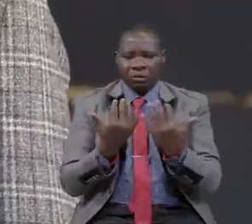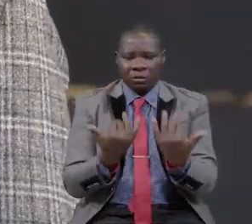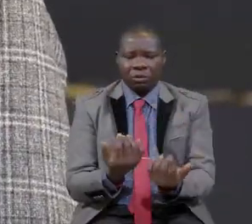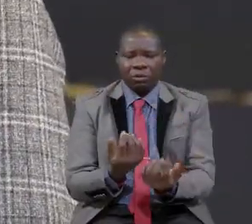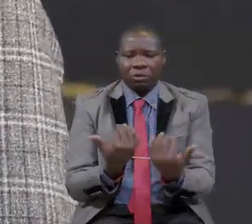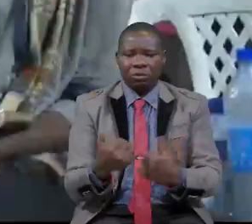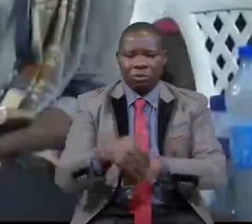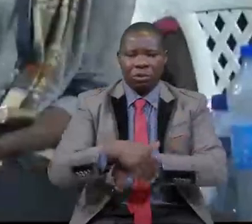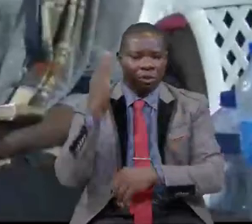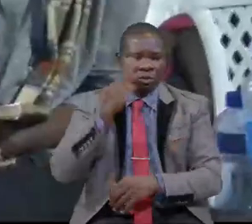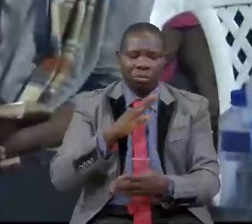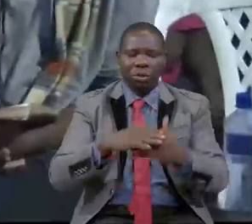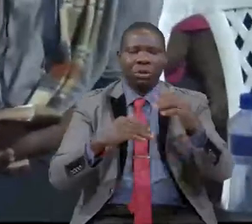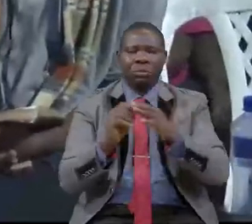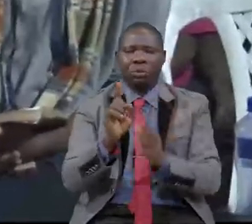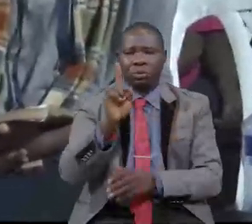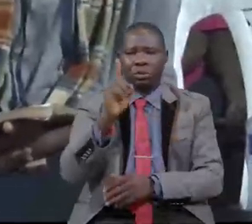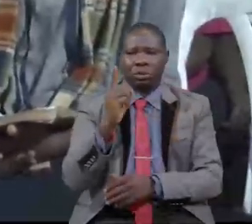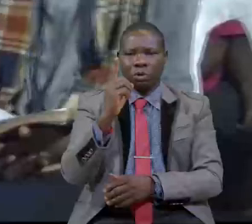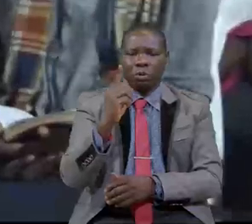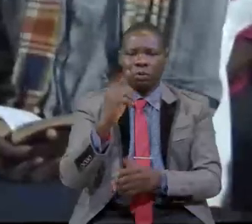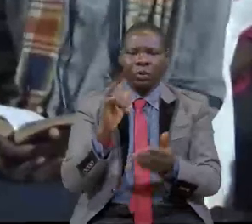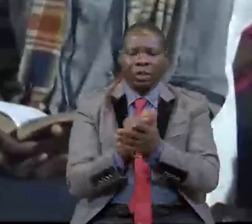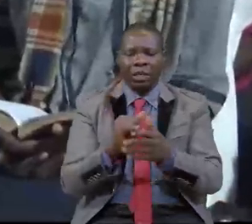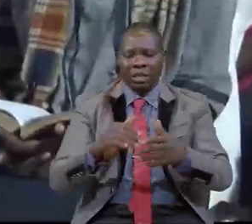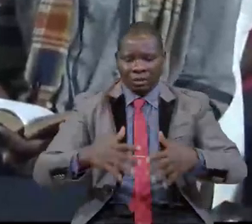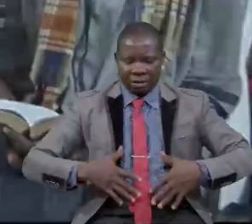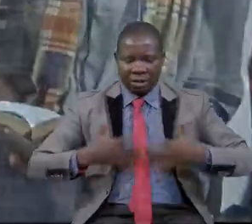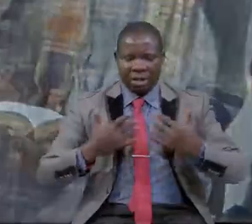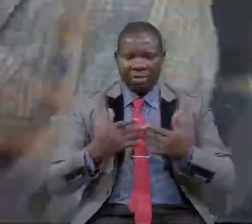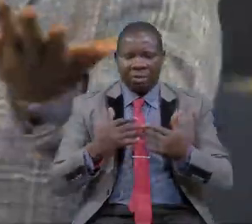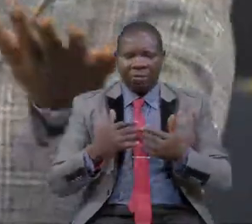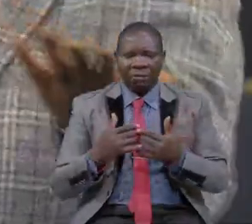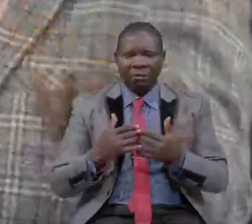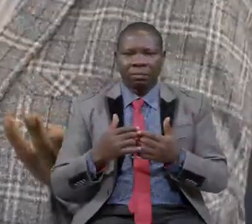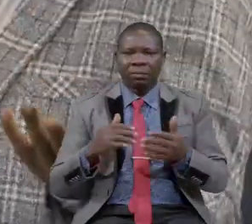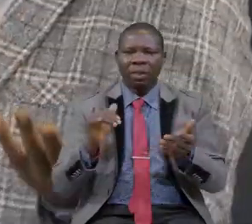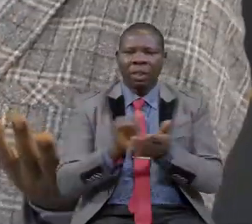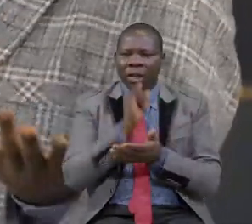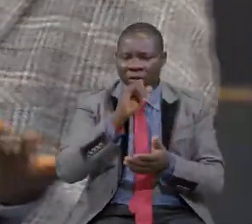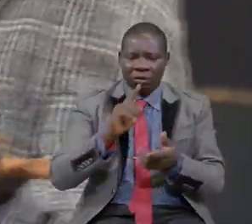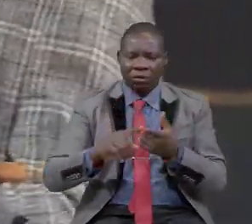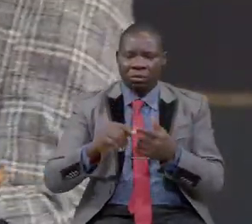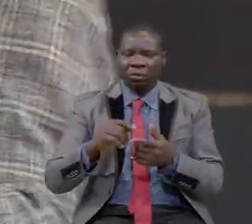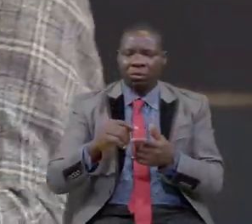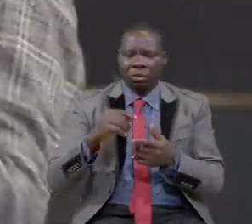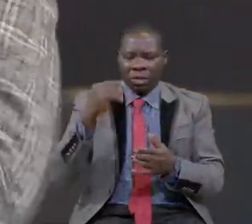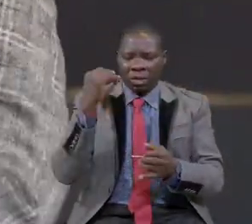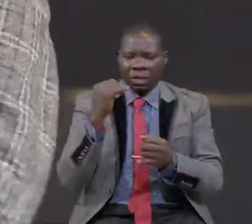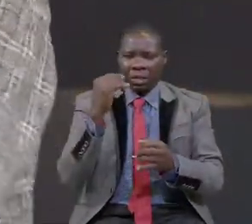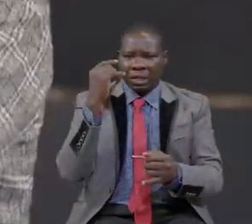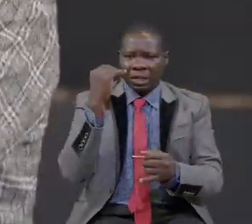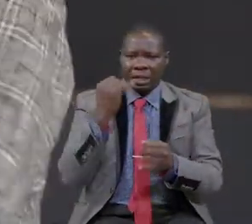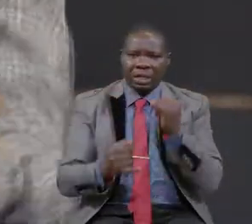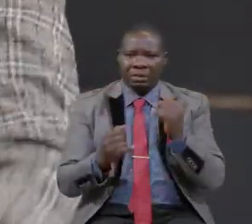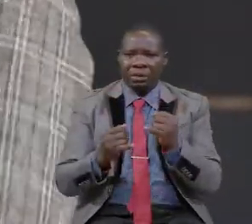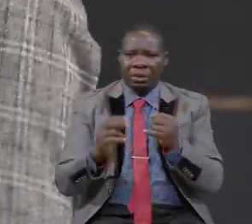up. That life that is collapsed, no principle in your life, principles